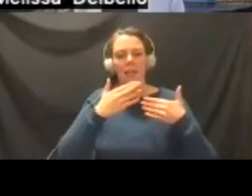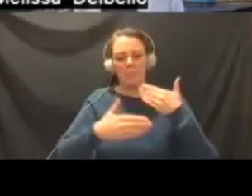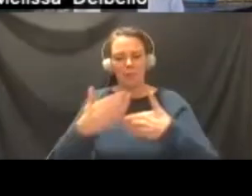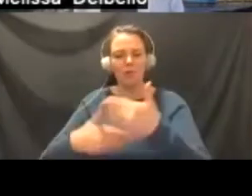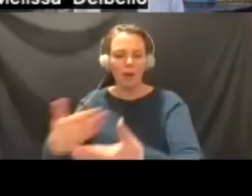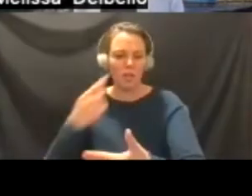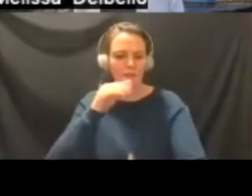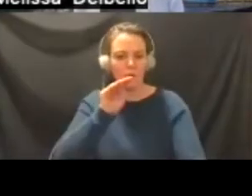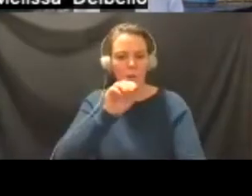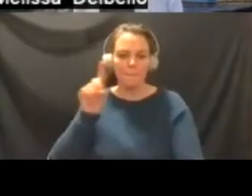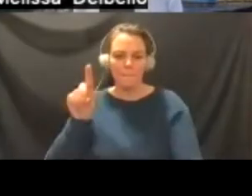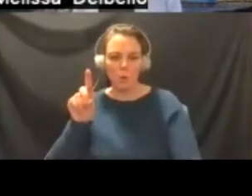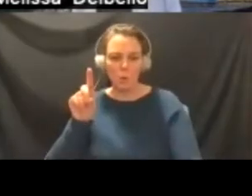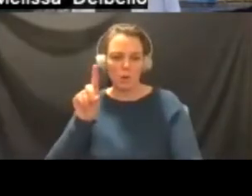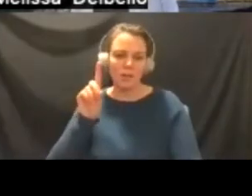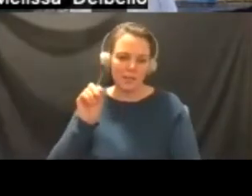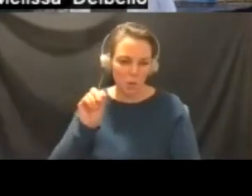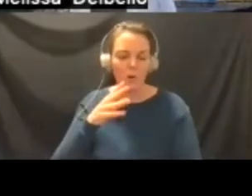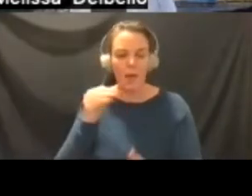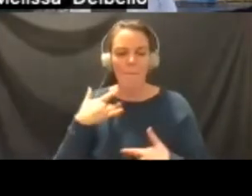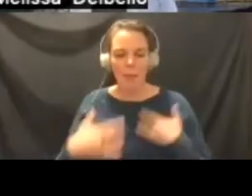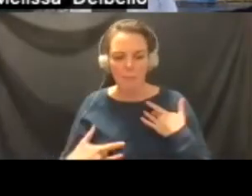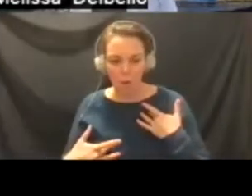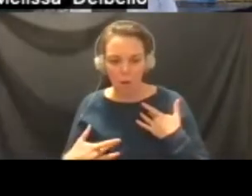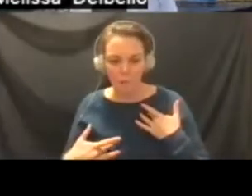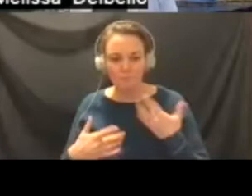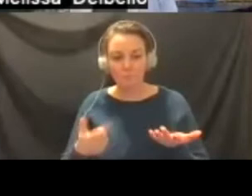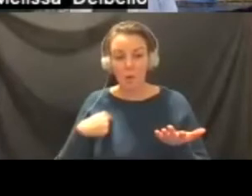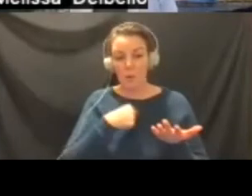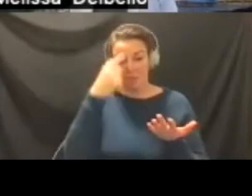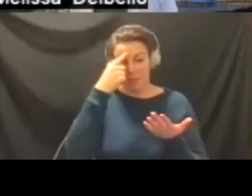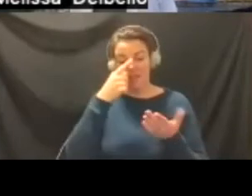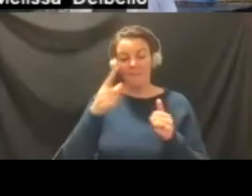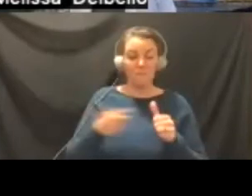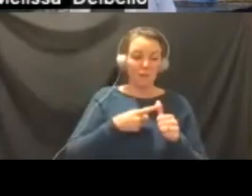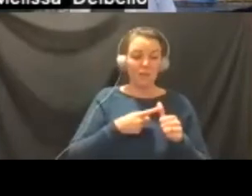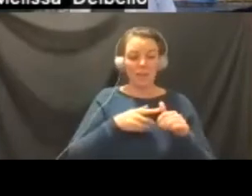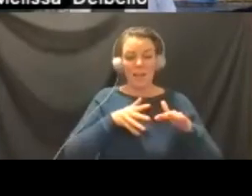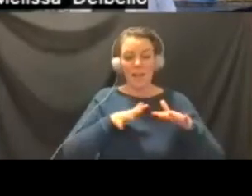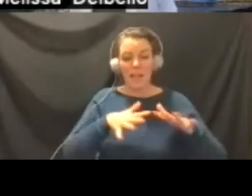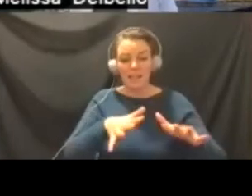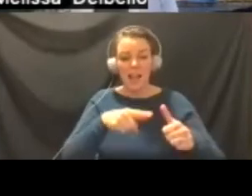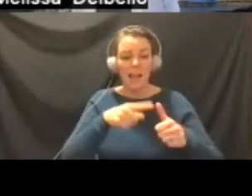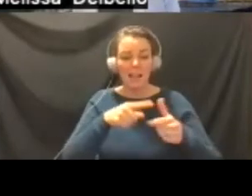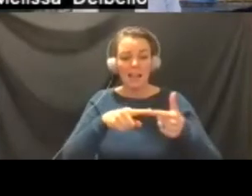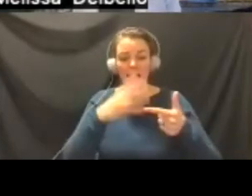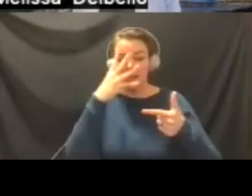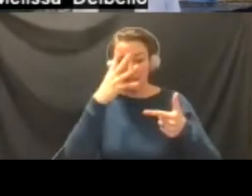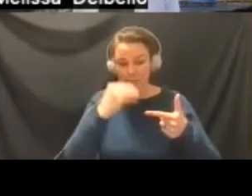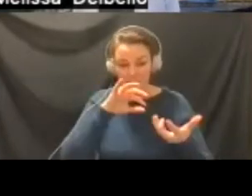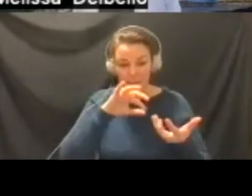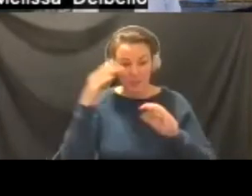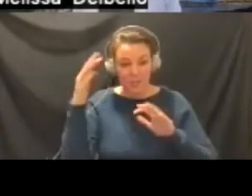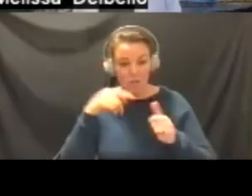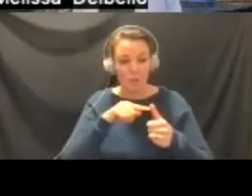and bipolar disorder, we think initially anxiety, sleep disturbance,